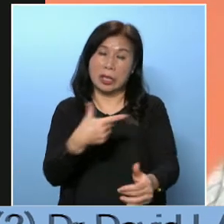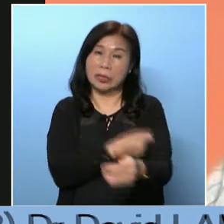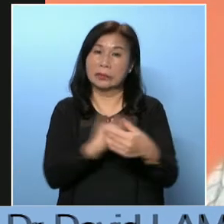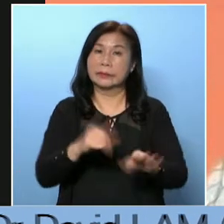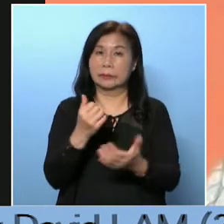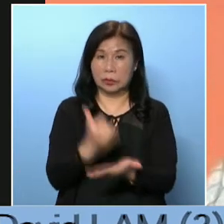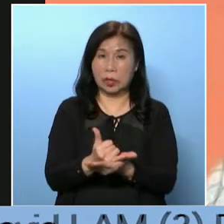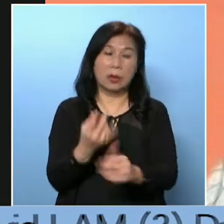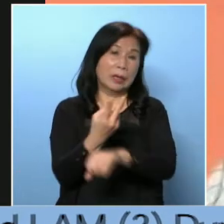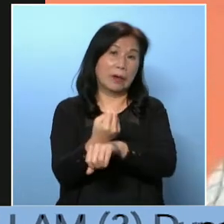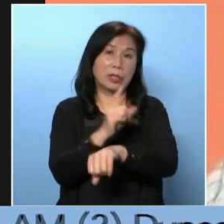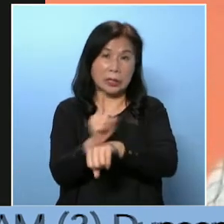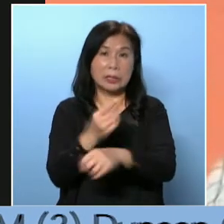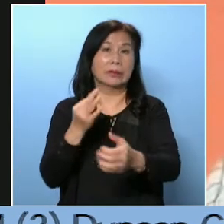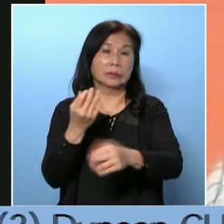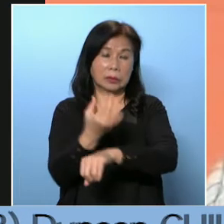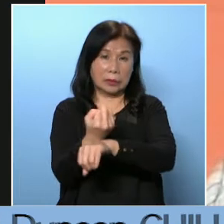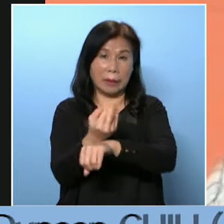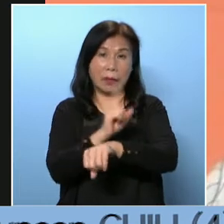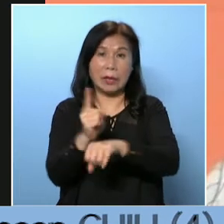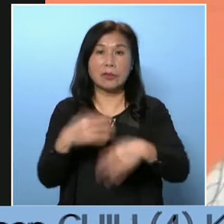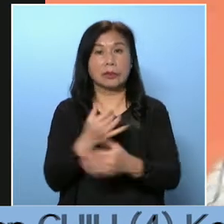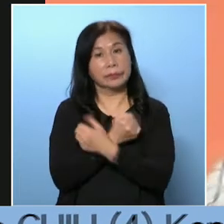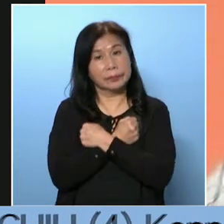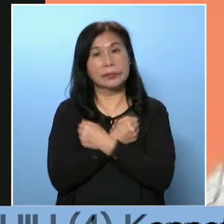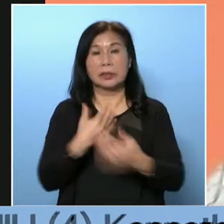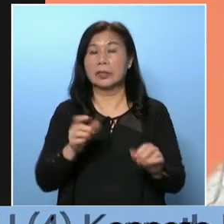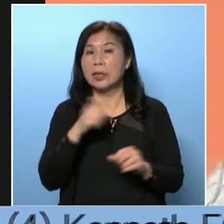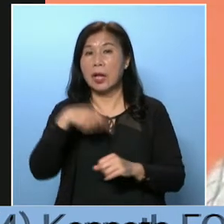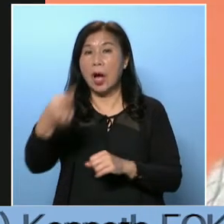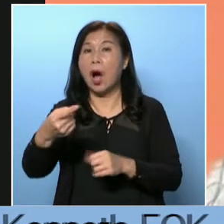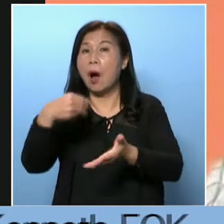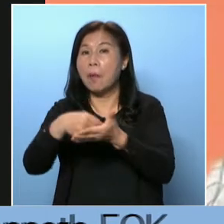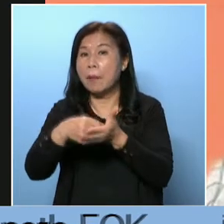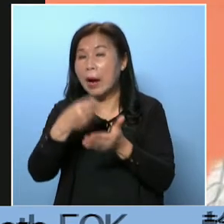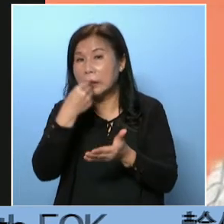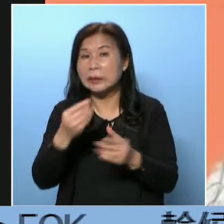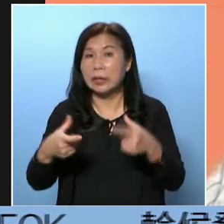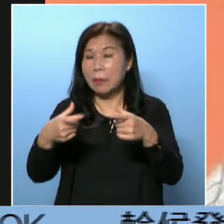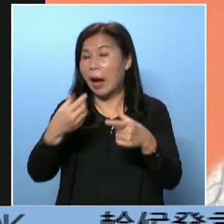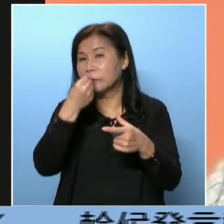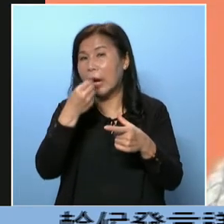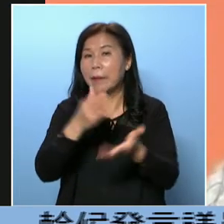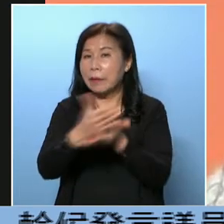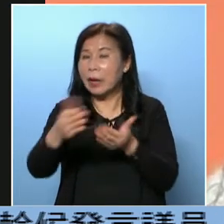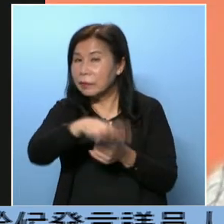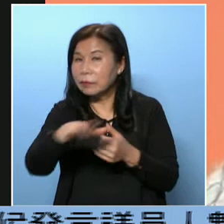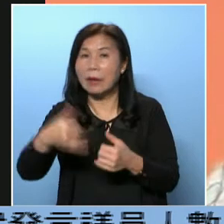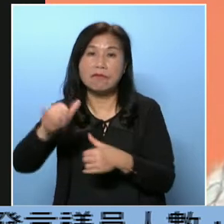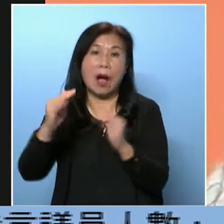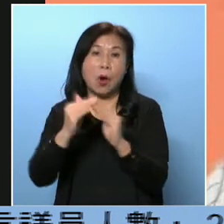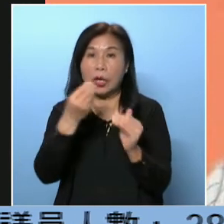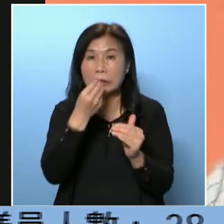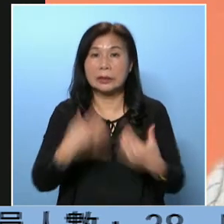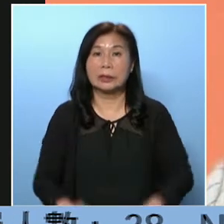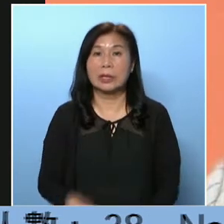seating for the vaccinated to get rest. And when they leave, they can get free popcorn at